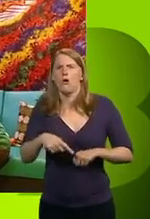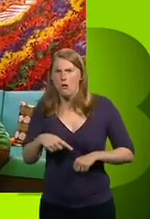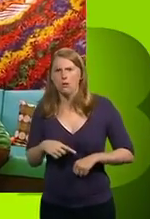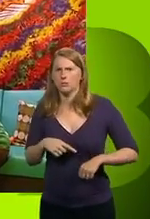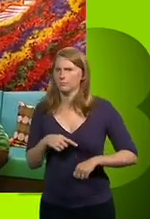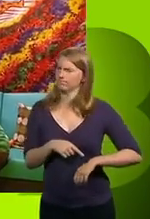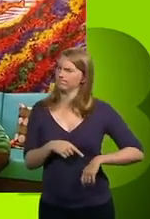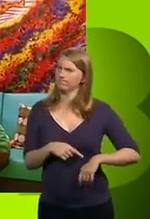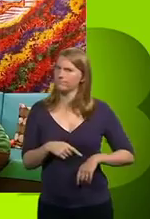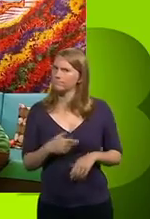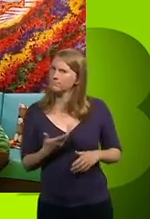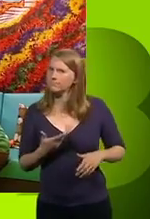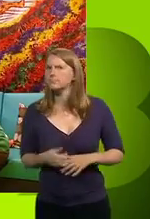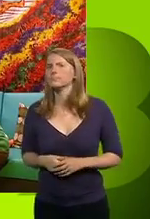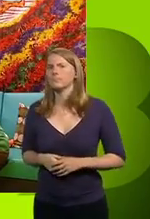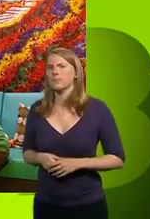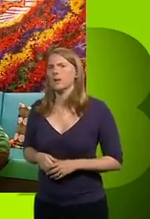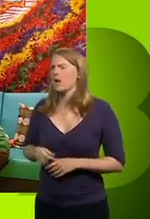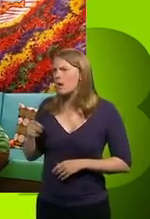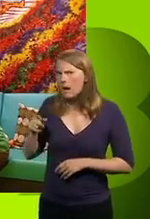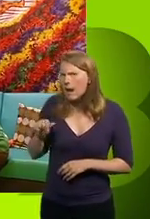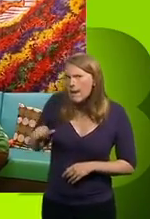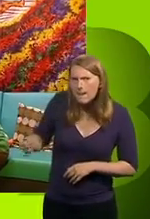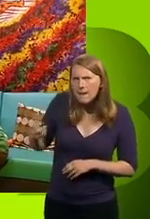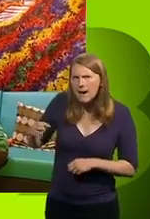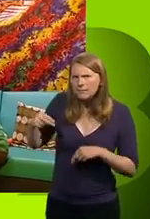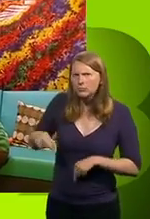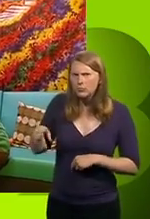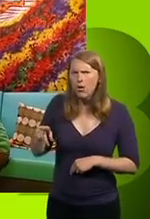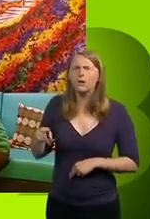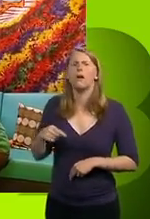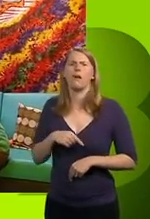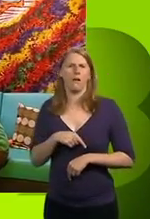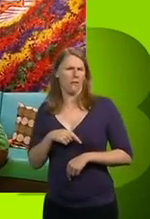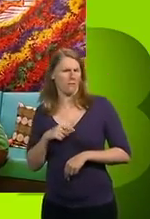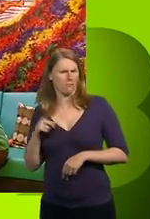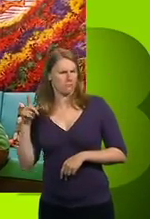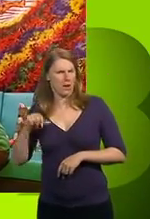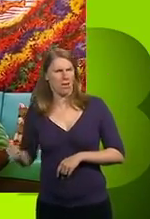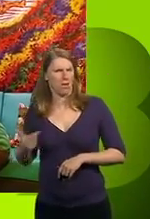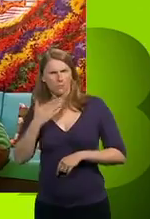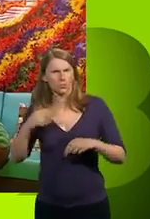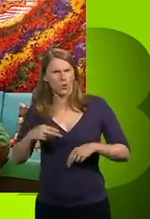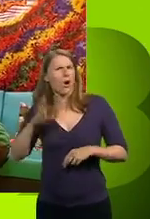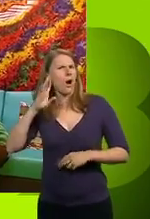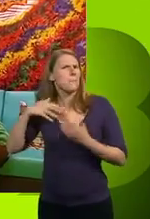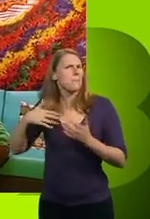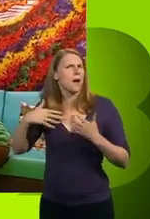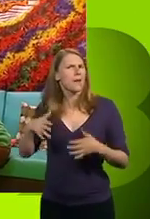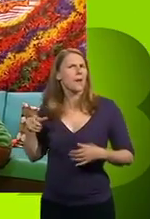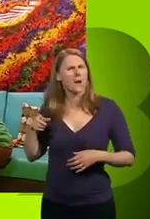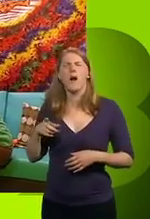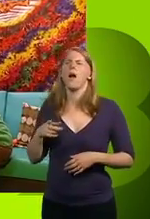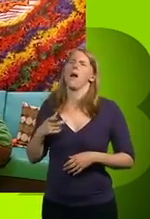this. Hasn't your neighbour got a dog just like this? No, he hasn't got a dog. I've heard it barking. Yeah, well, you've got a knitted helmet on. You can't hear anything.